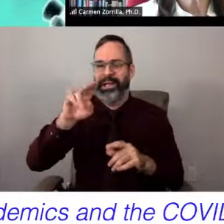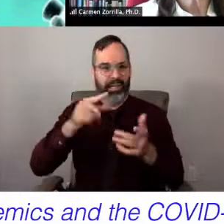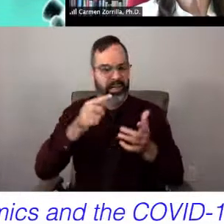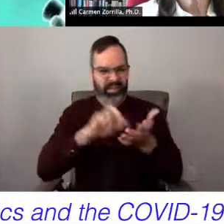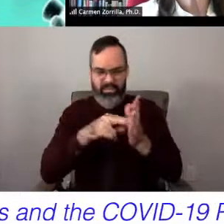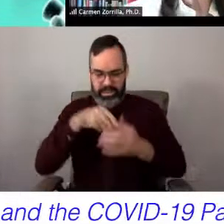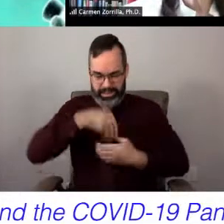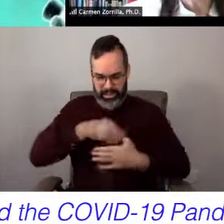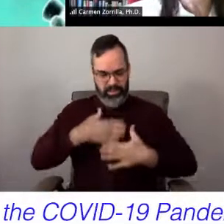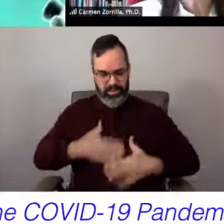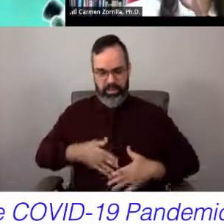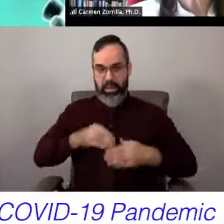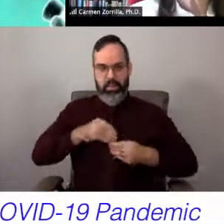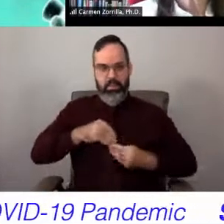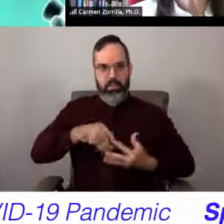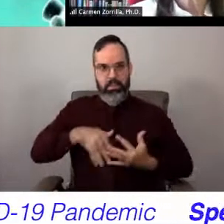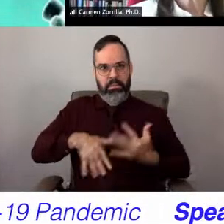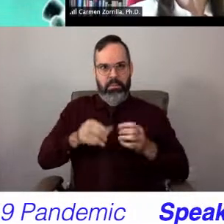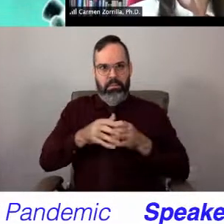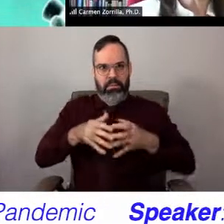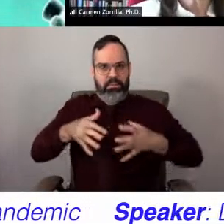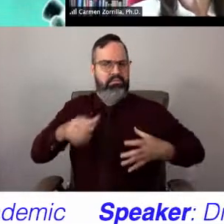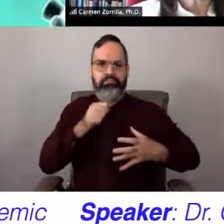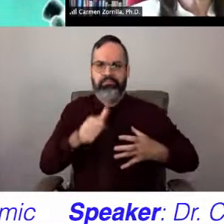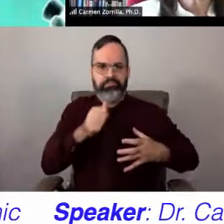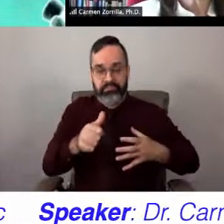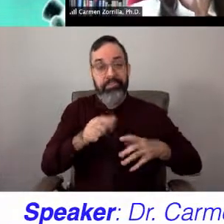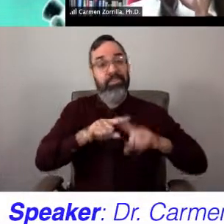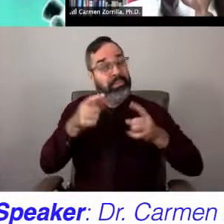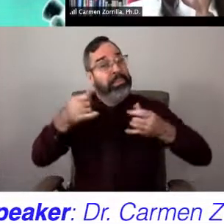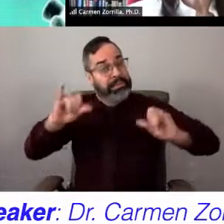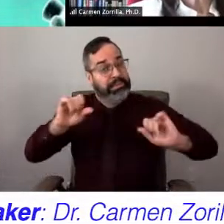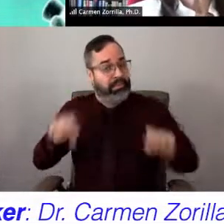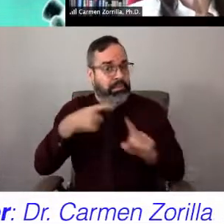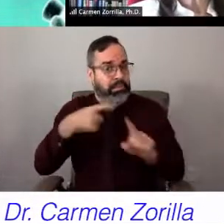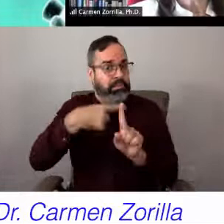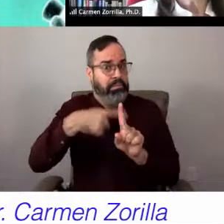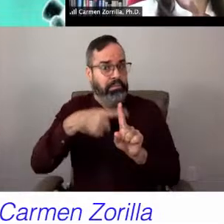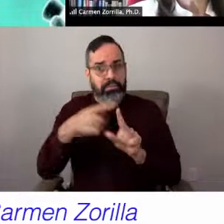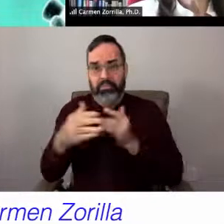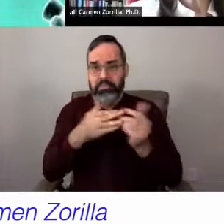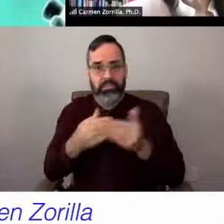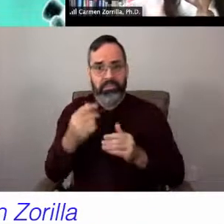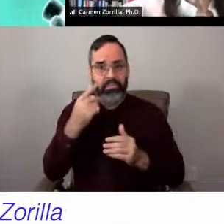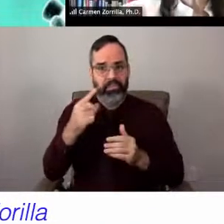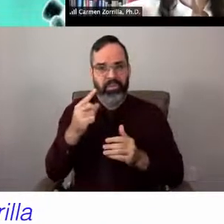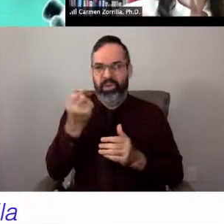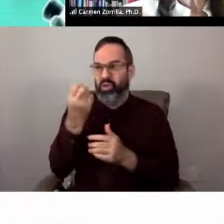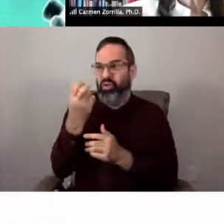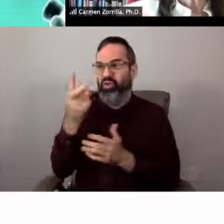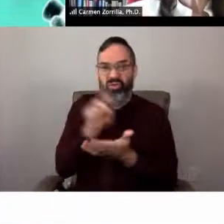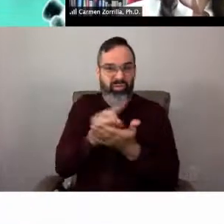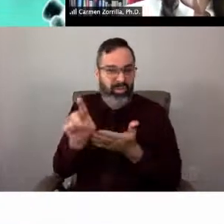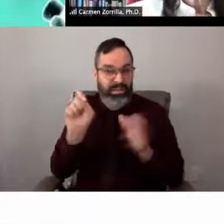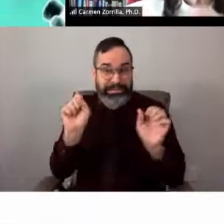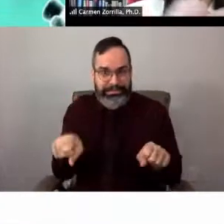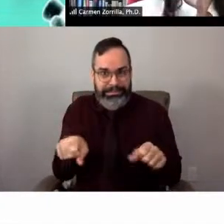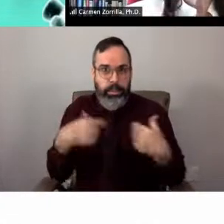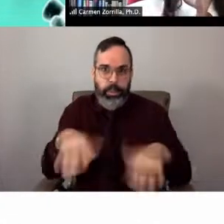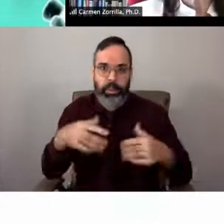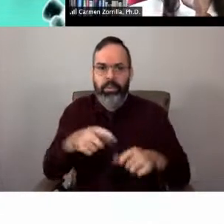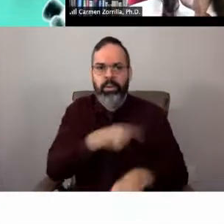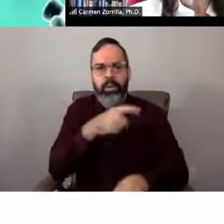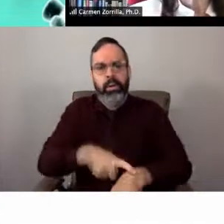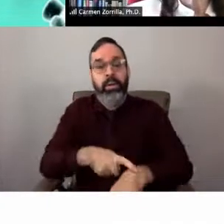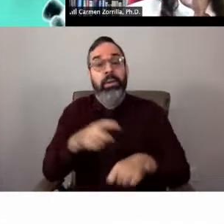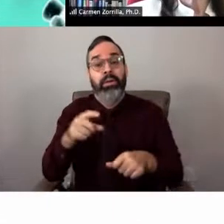positive, but still you have people who can be positive even for 12 weeks. And so this is the issue, and I just want to mention